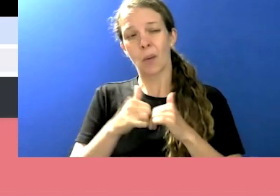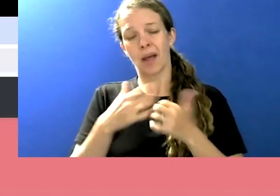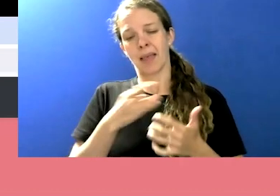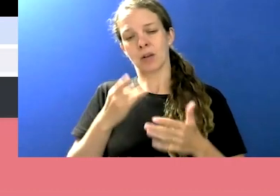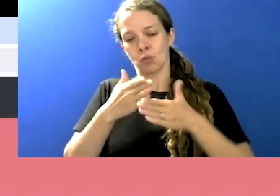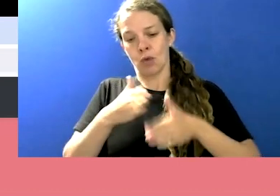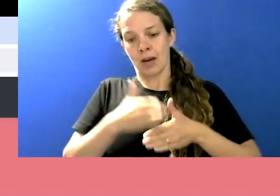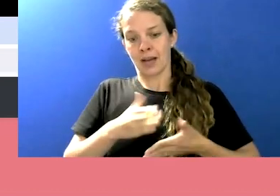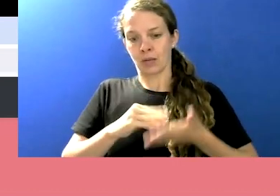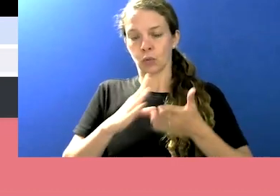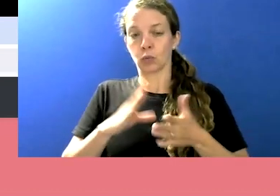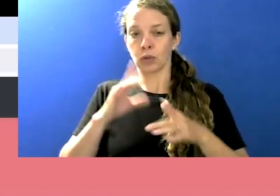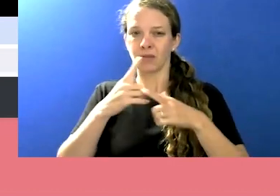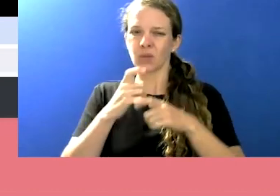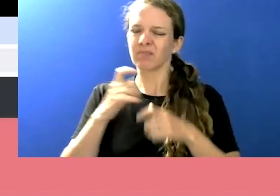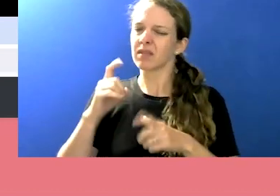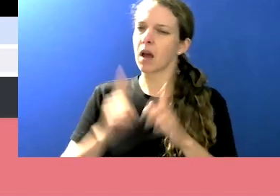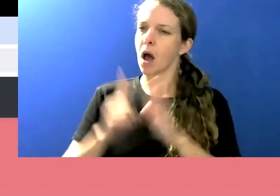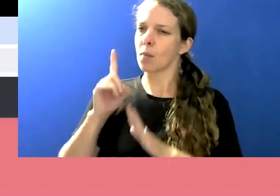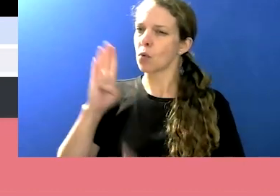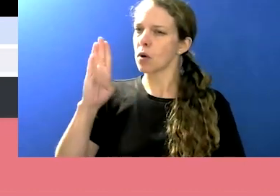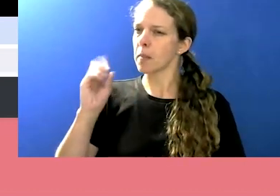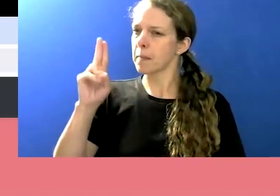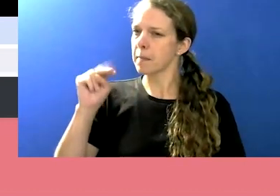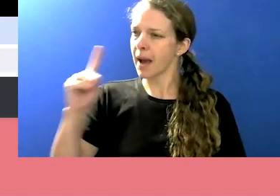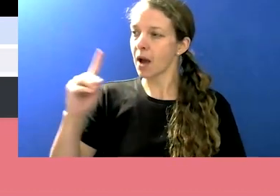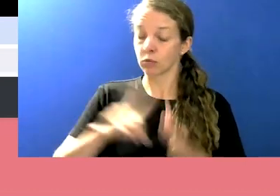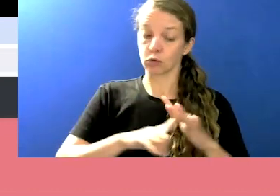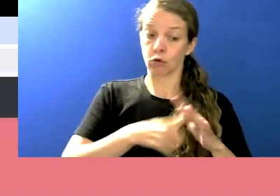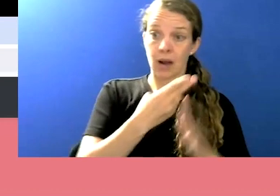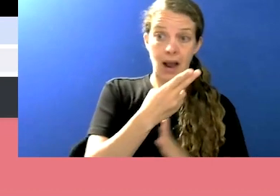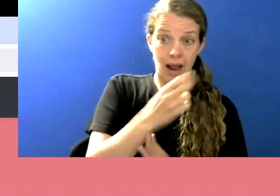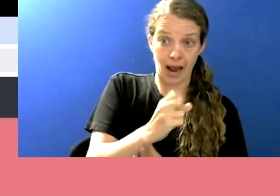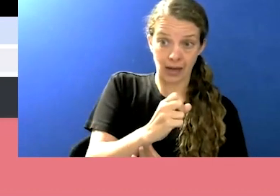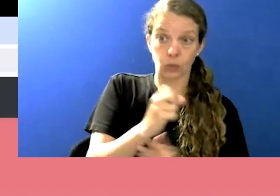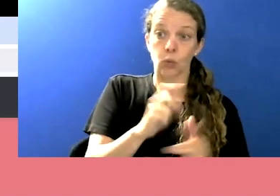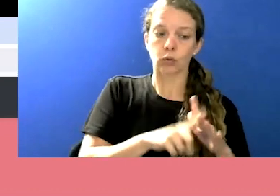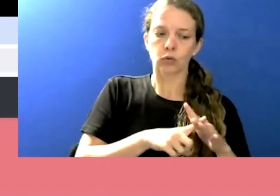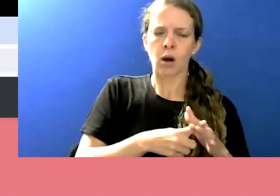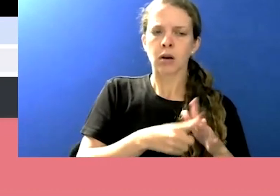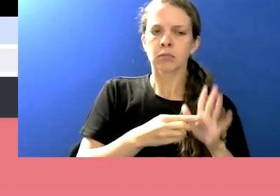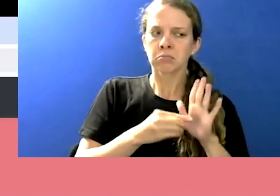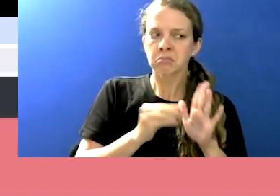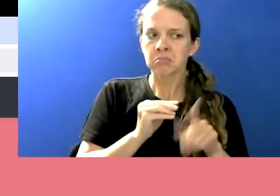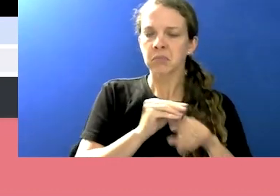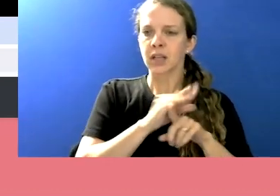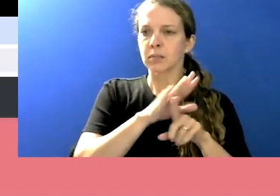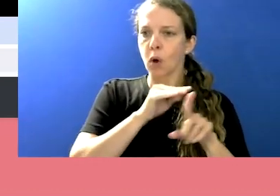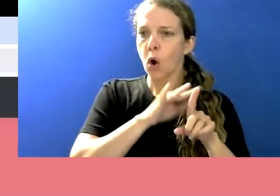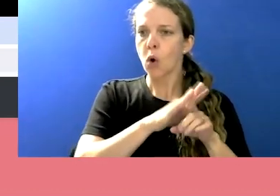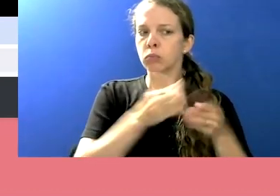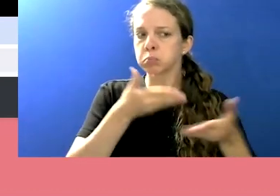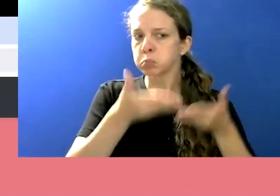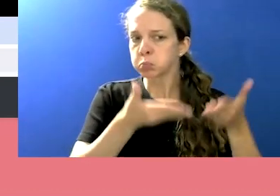that get confused, Upward Bound is mainly something that starts in high school. And that's when we start kind of exposing them to higher education. And